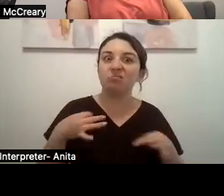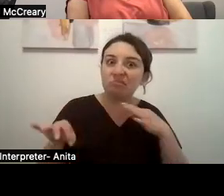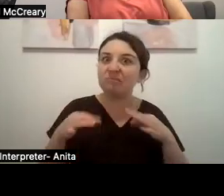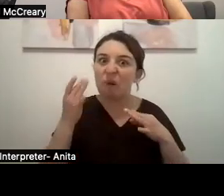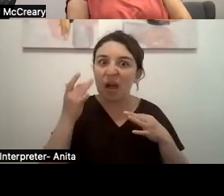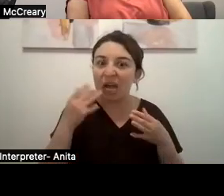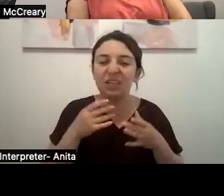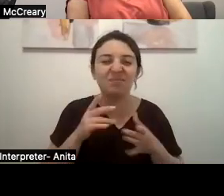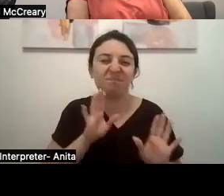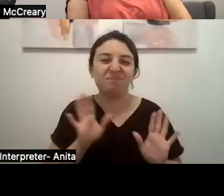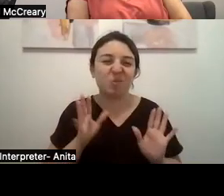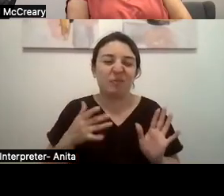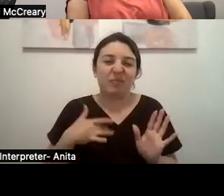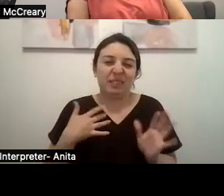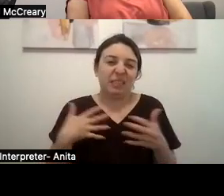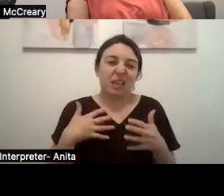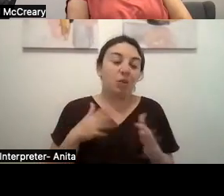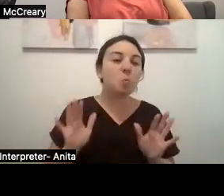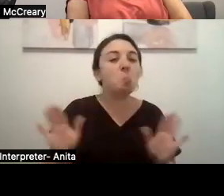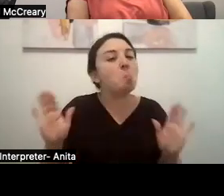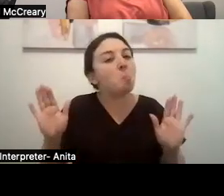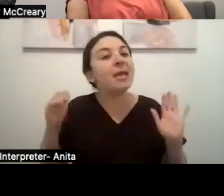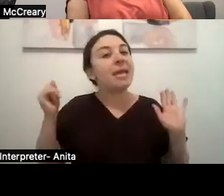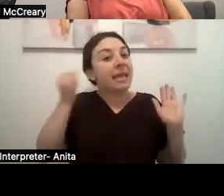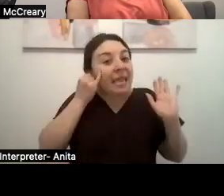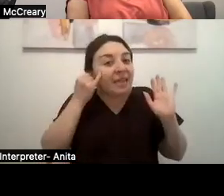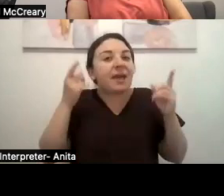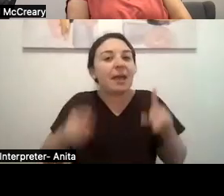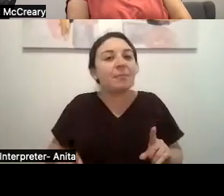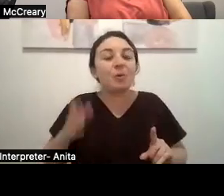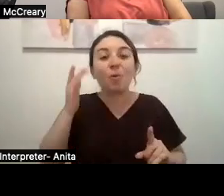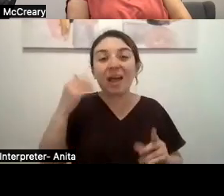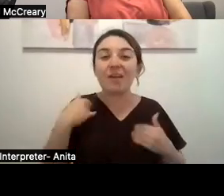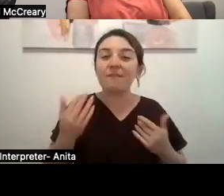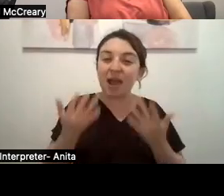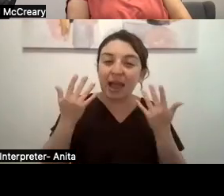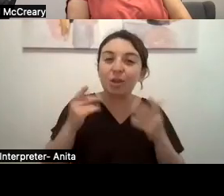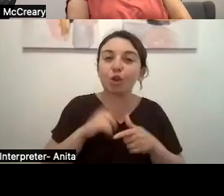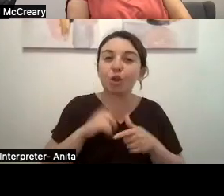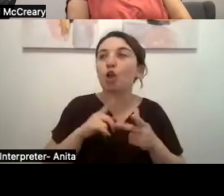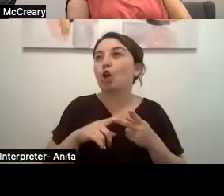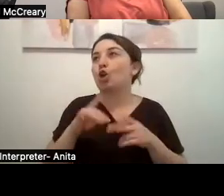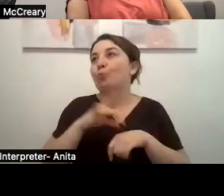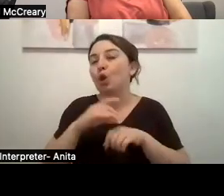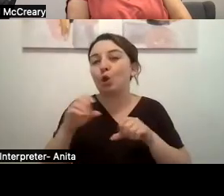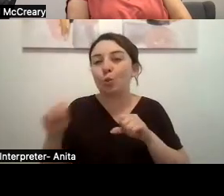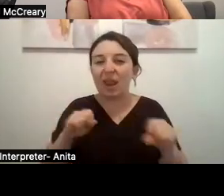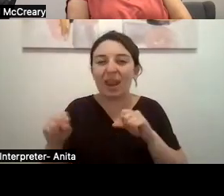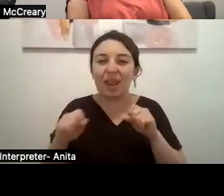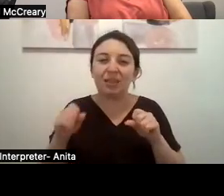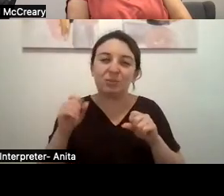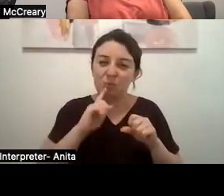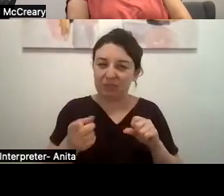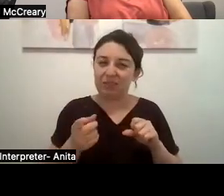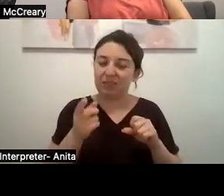of that kind of scary stuff. Just like, hey, if this happens, because we also do fire and earthquake drills. So we kind of put it in the same